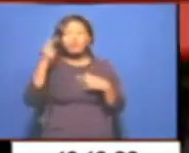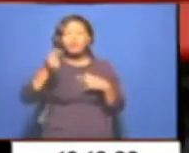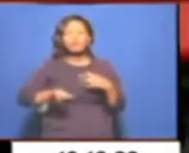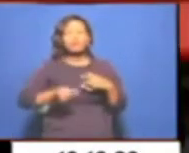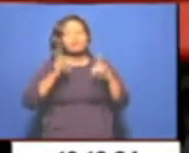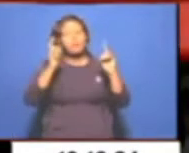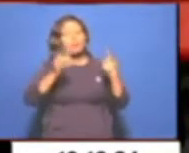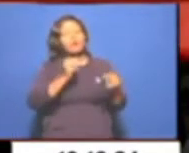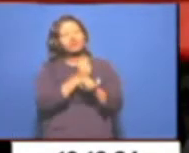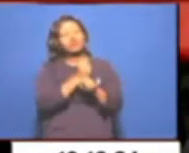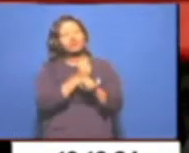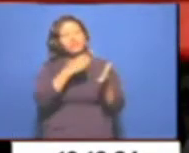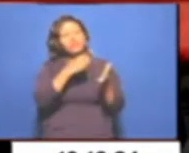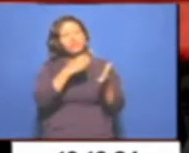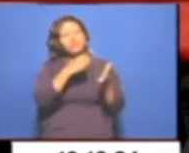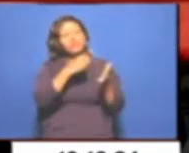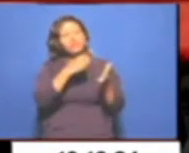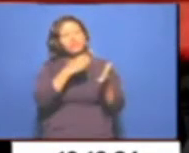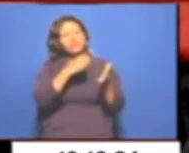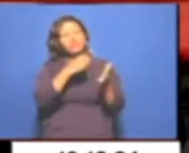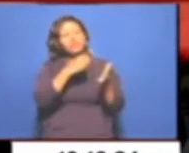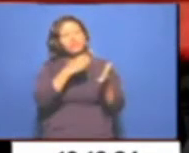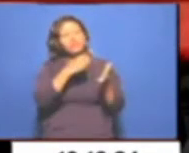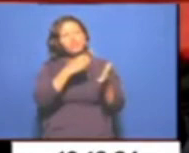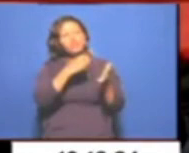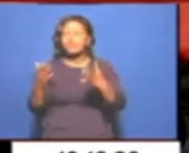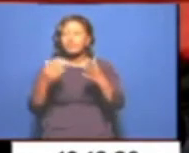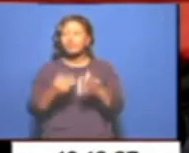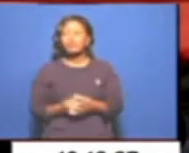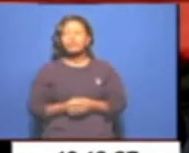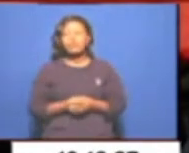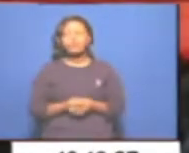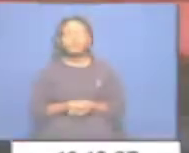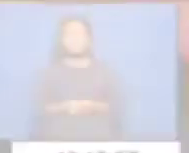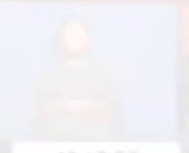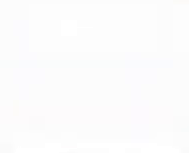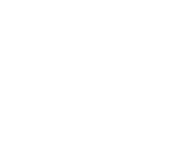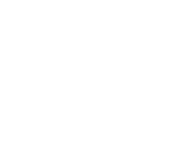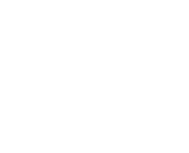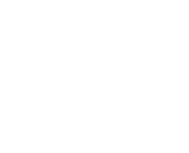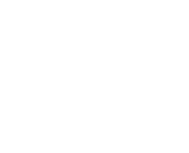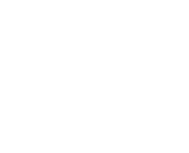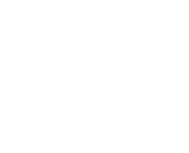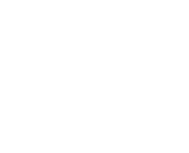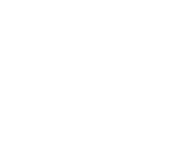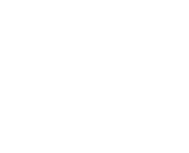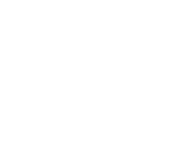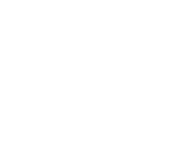you. Thank you for ending on the